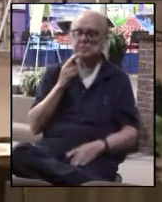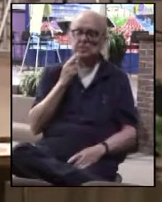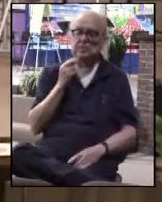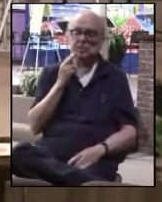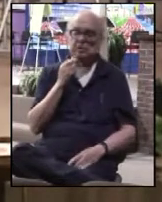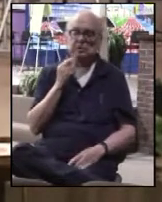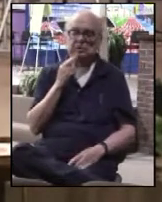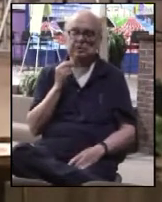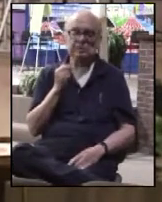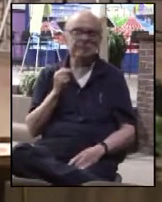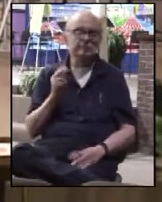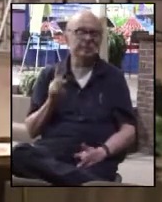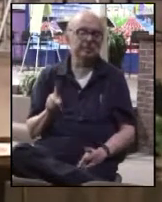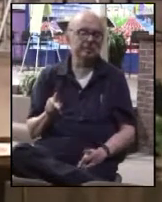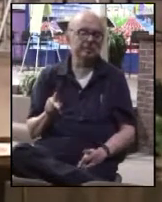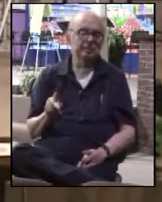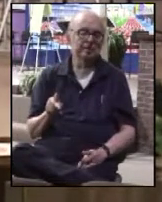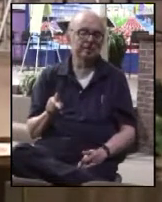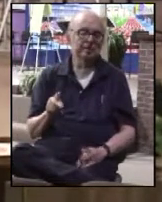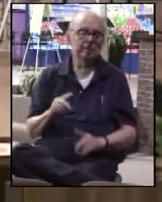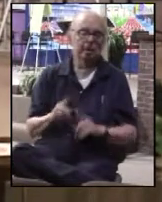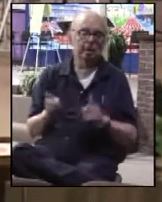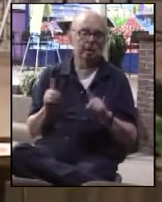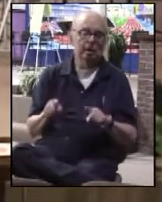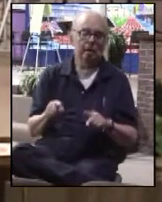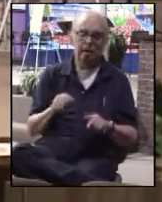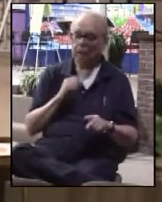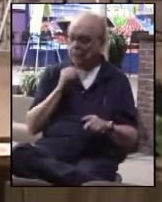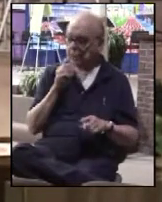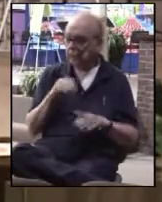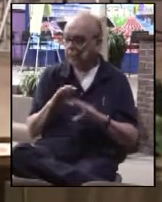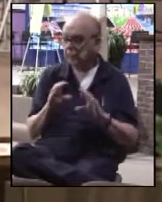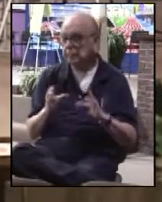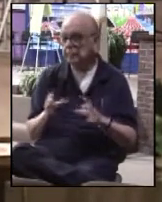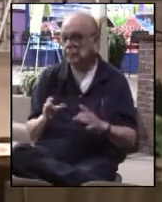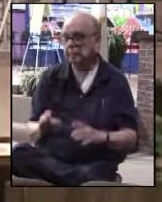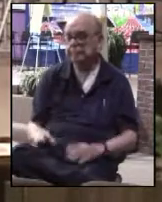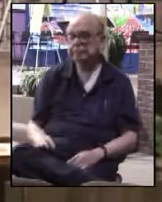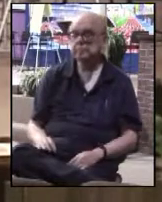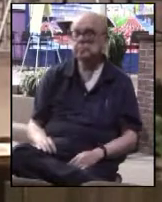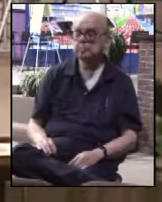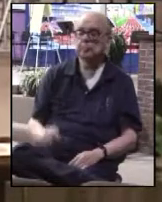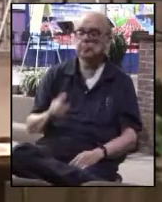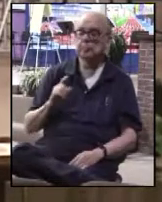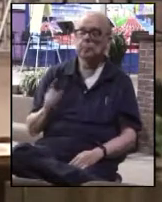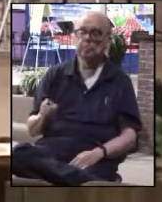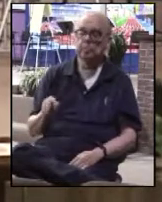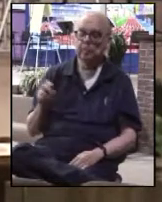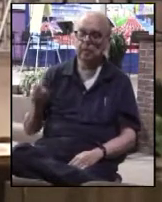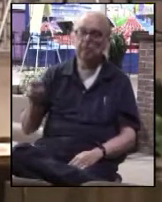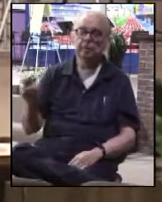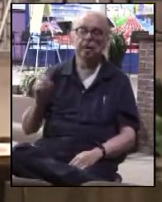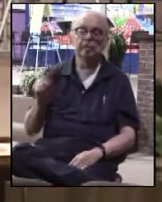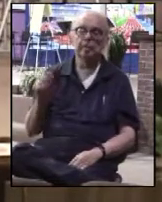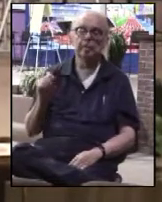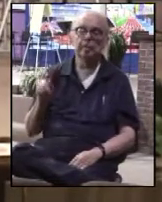but when you ain't in the crowd you are the snake in the pit